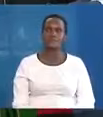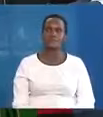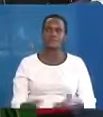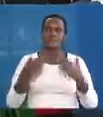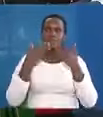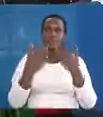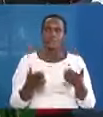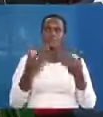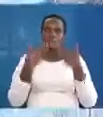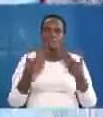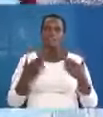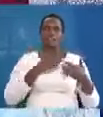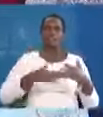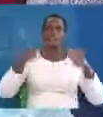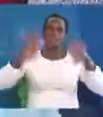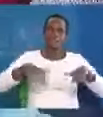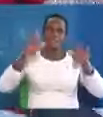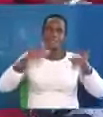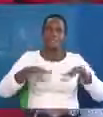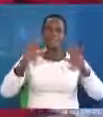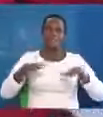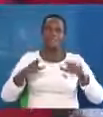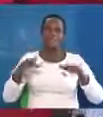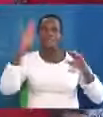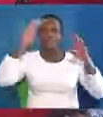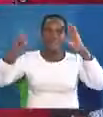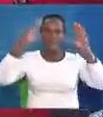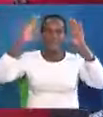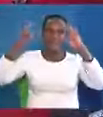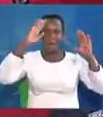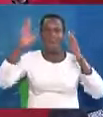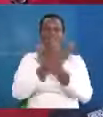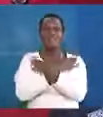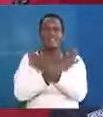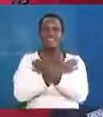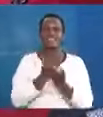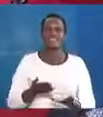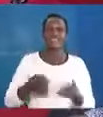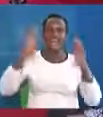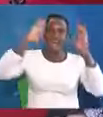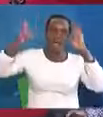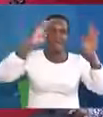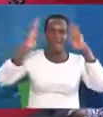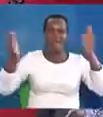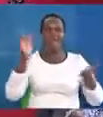Asante. Asante sana jameni tuketi. Hamjambo wenzangu. Hamjambo tena.